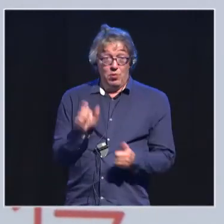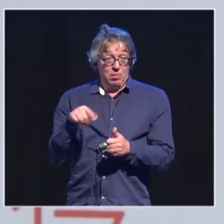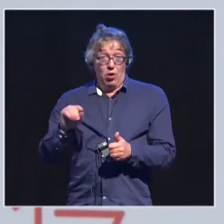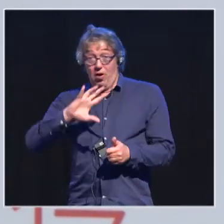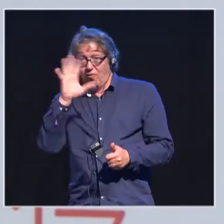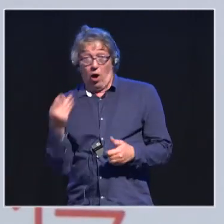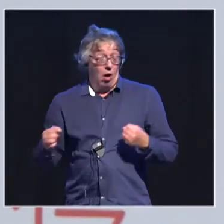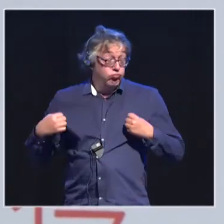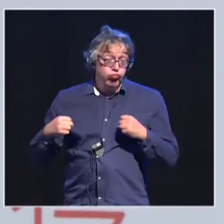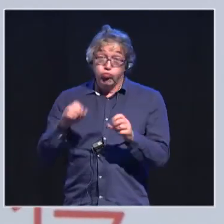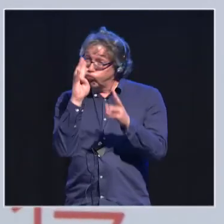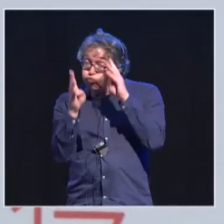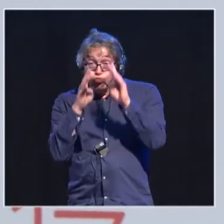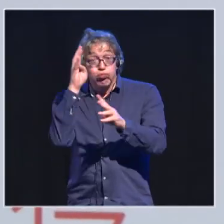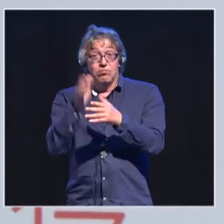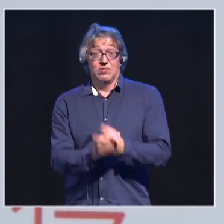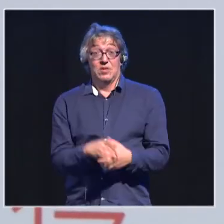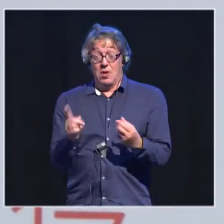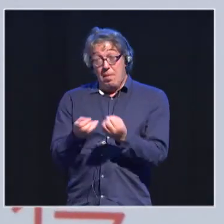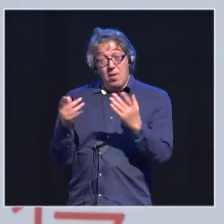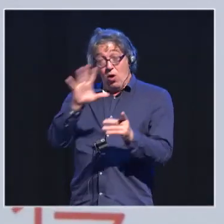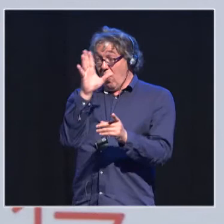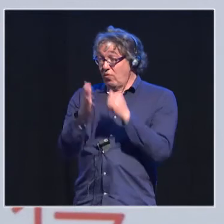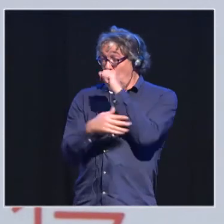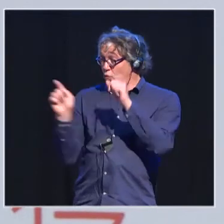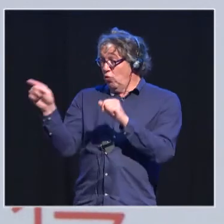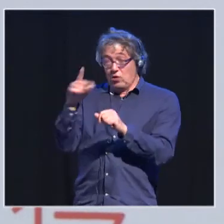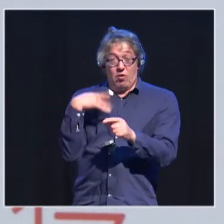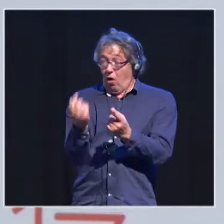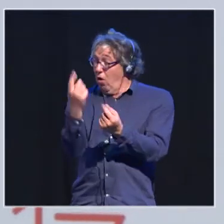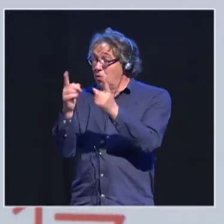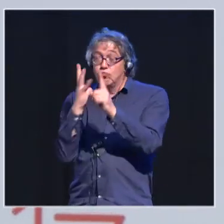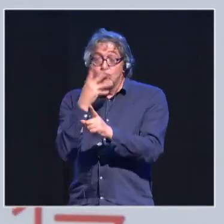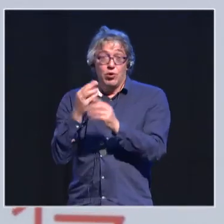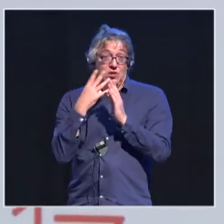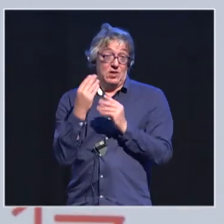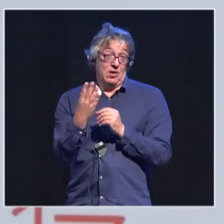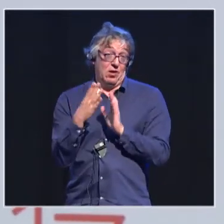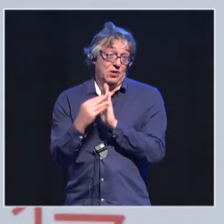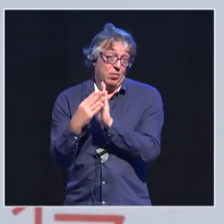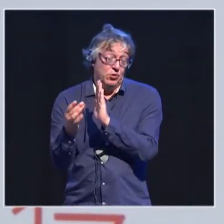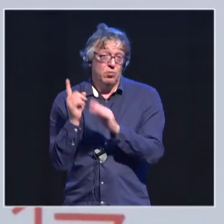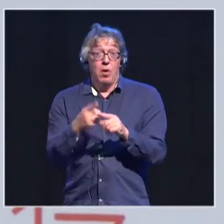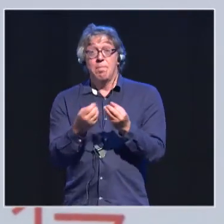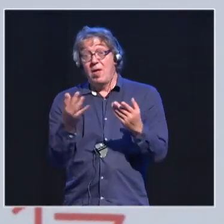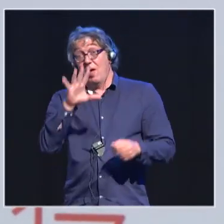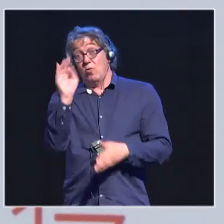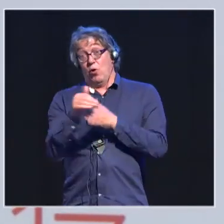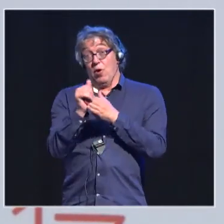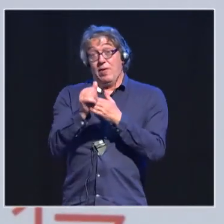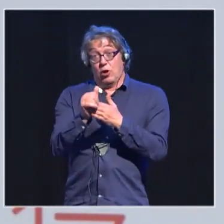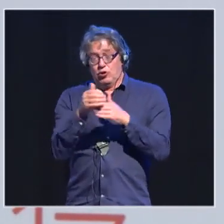that's being done in so many African countries and the commitment from many African leaders to ICT